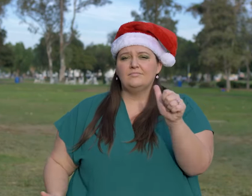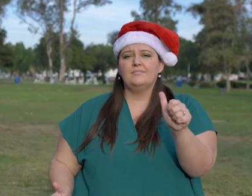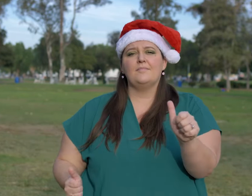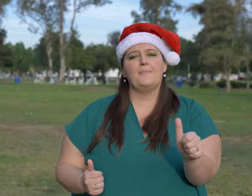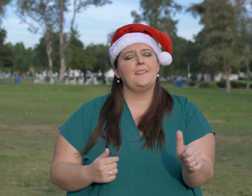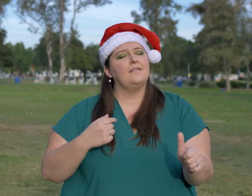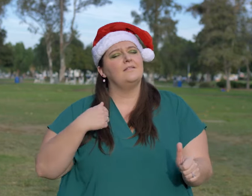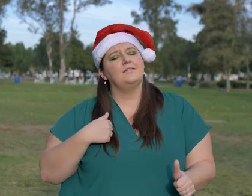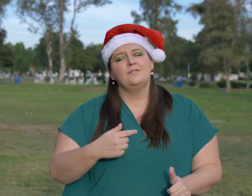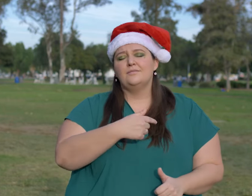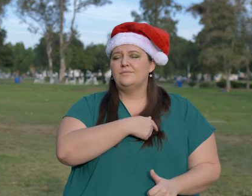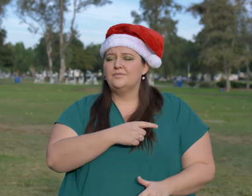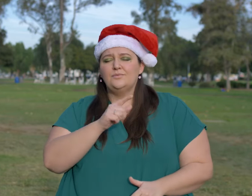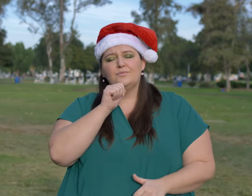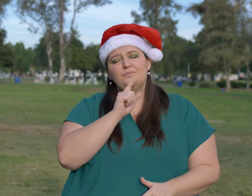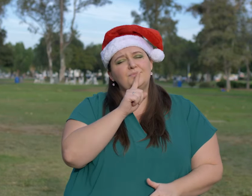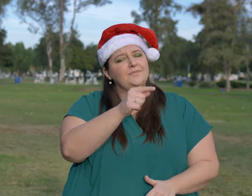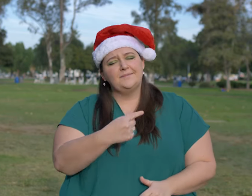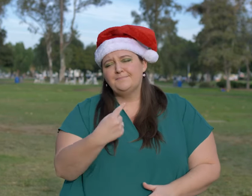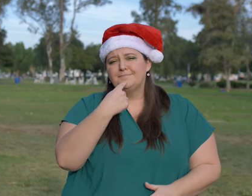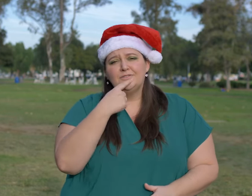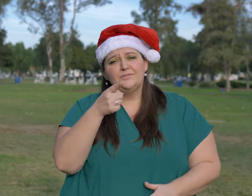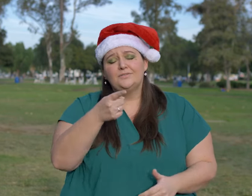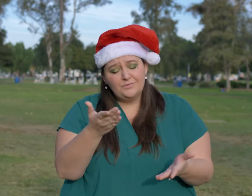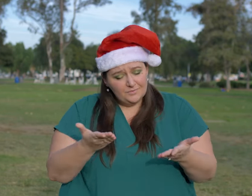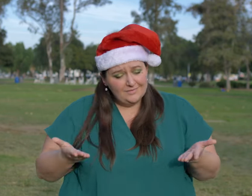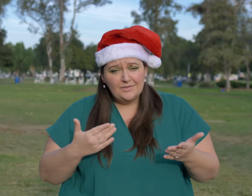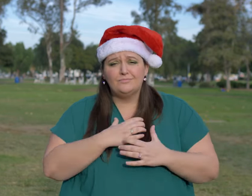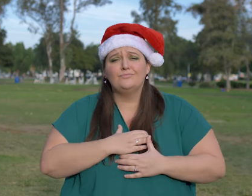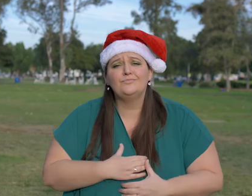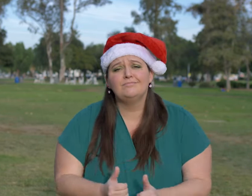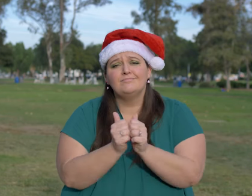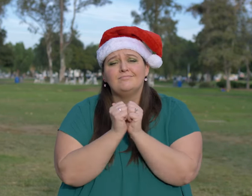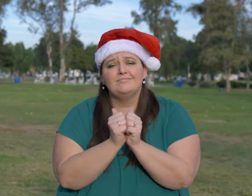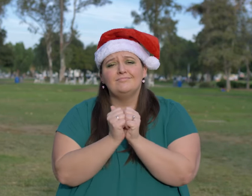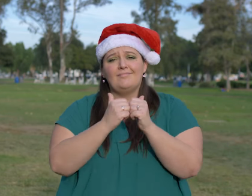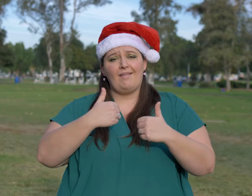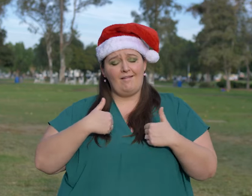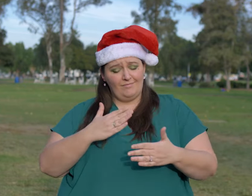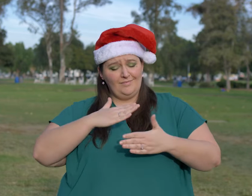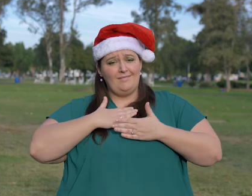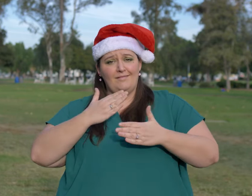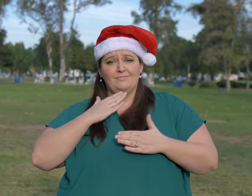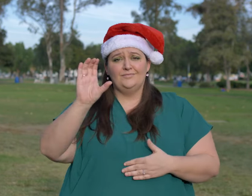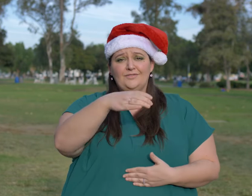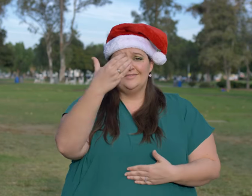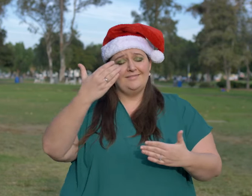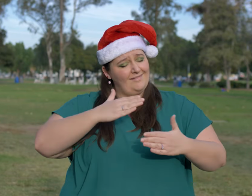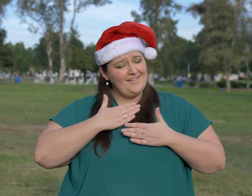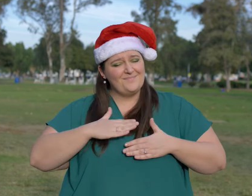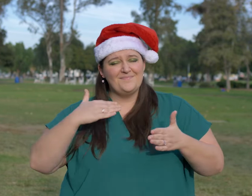Oh, we really do miss you. Wish you were here. Have a very Merry